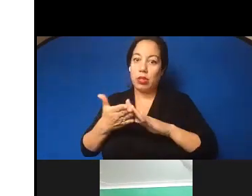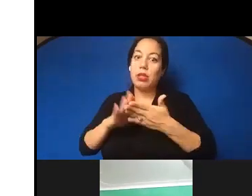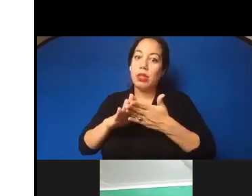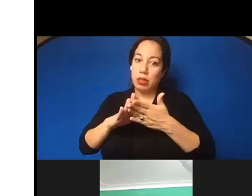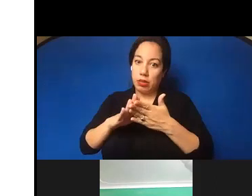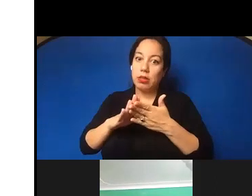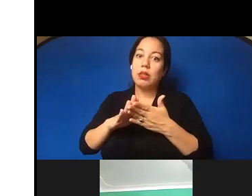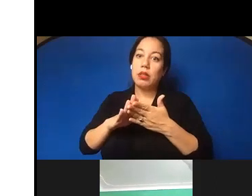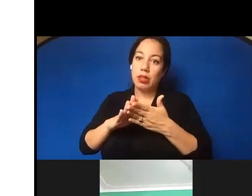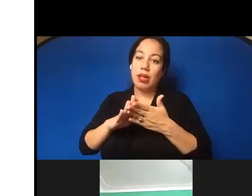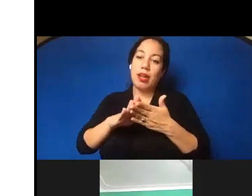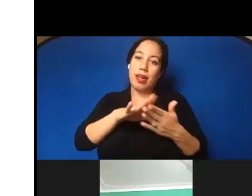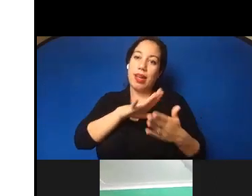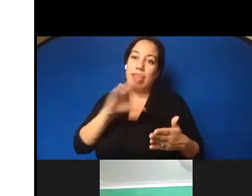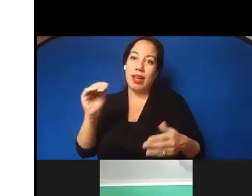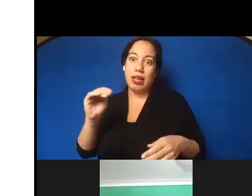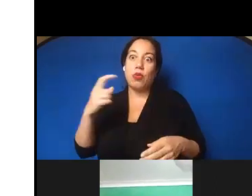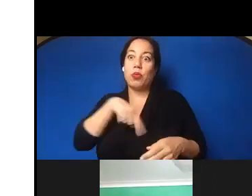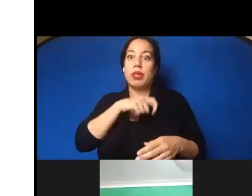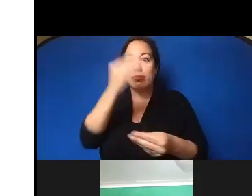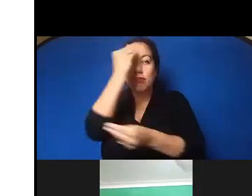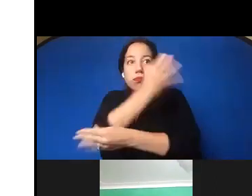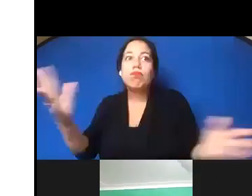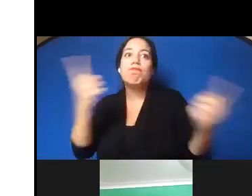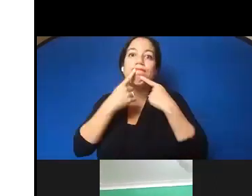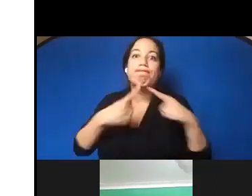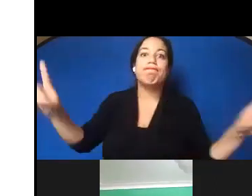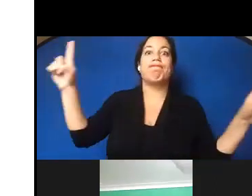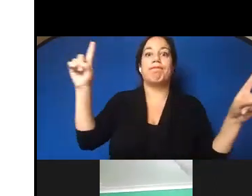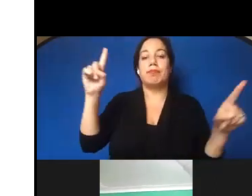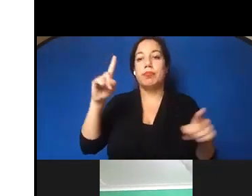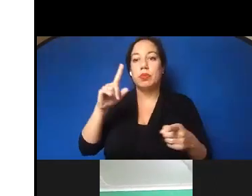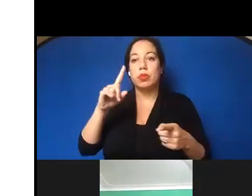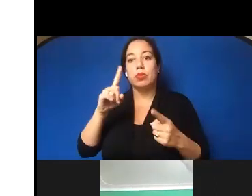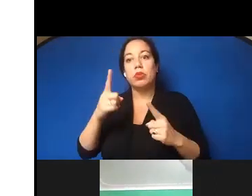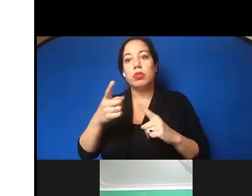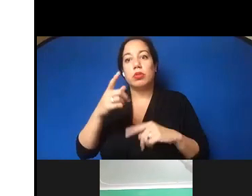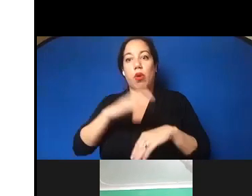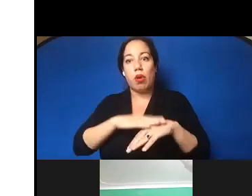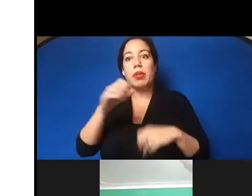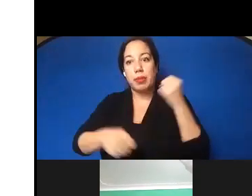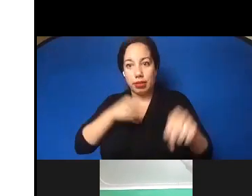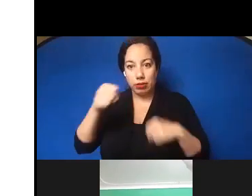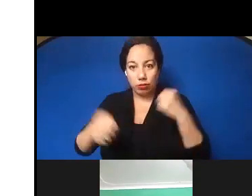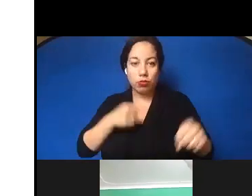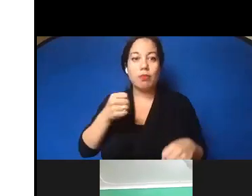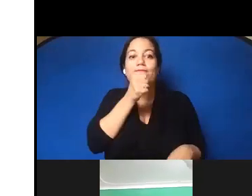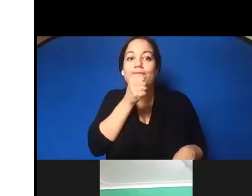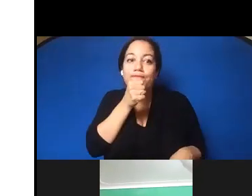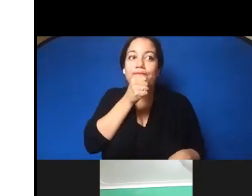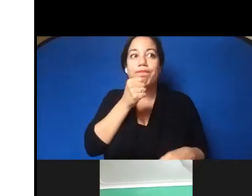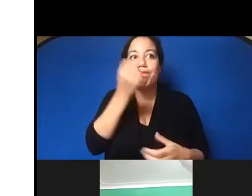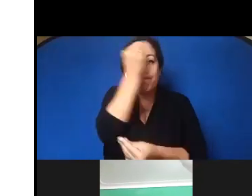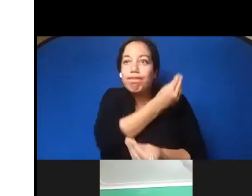a number of people, thousands of people in the rural communities, because it's not easy for you to use either vehicles because of